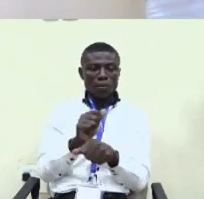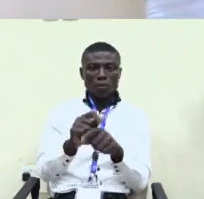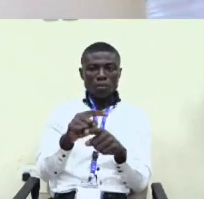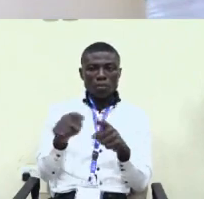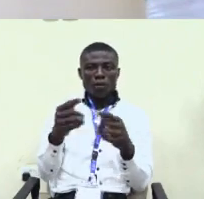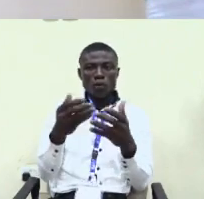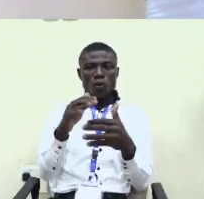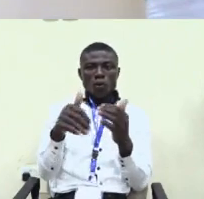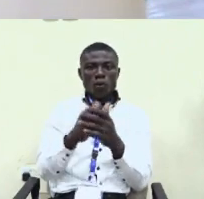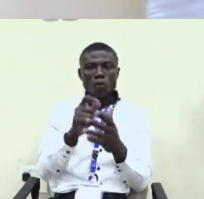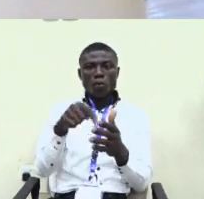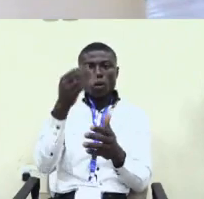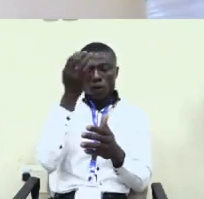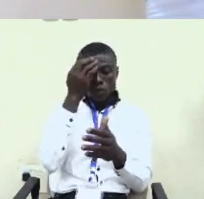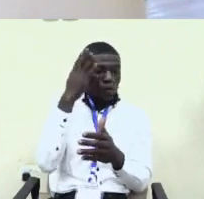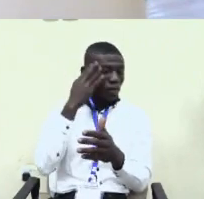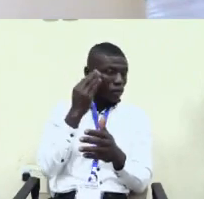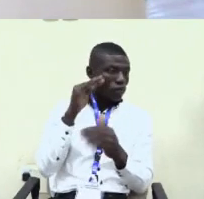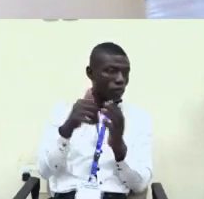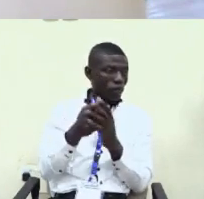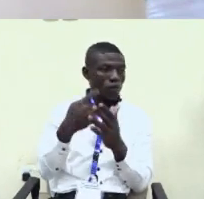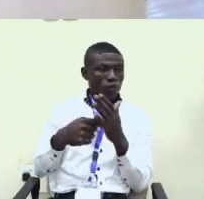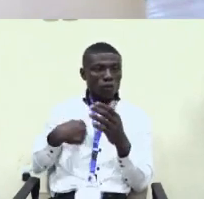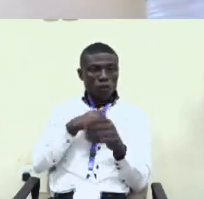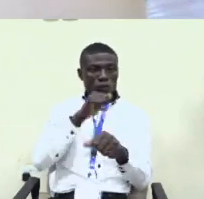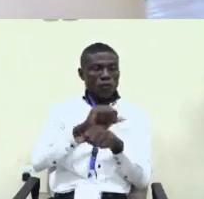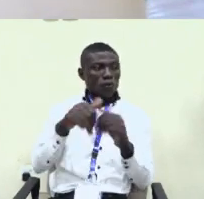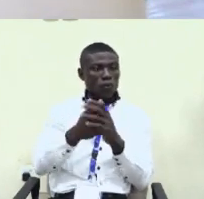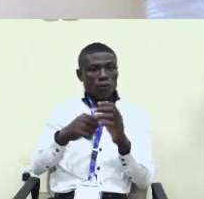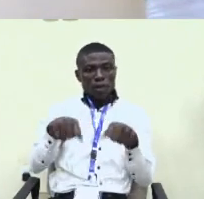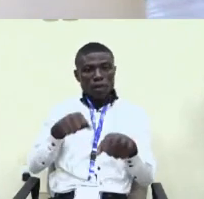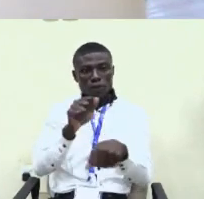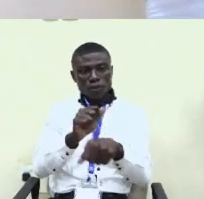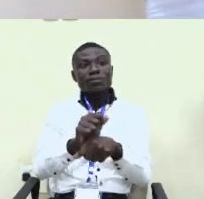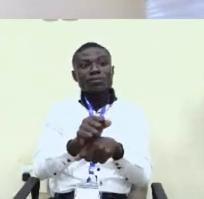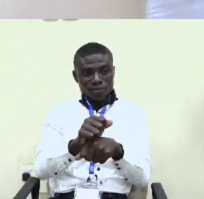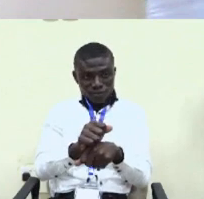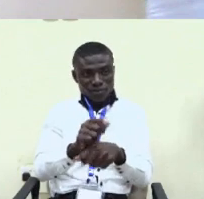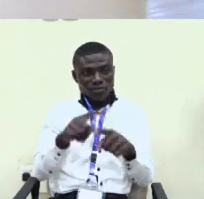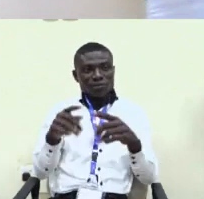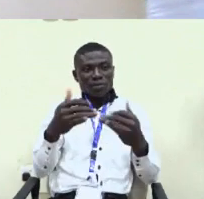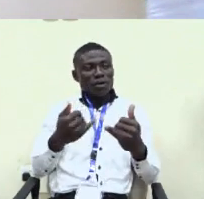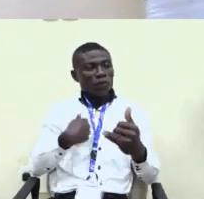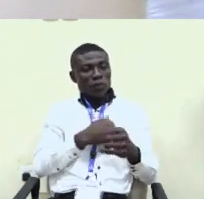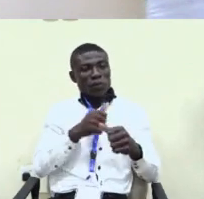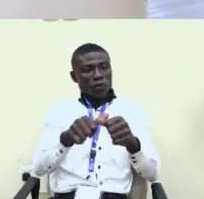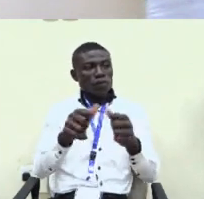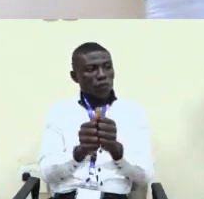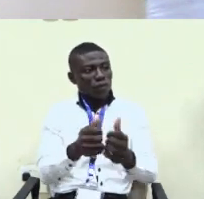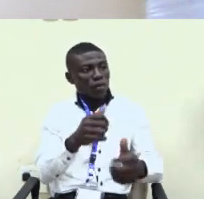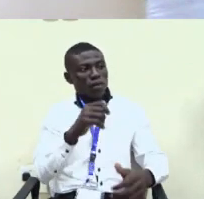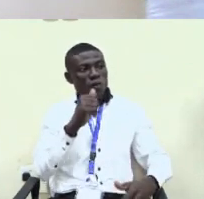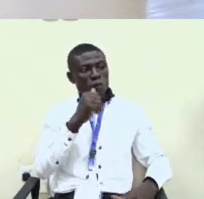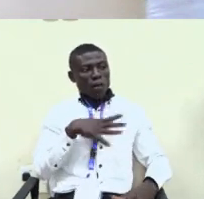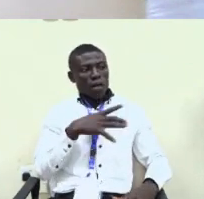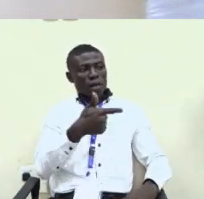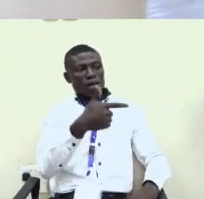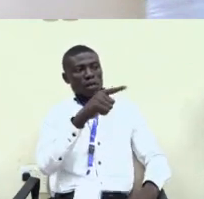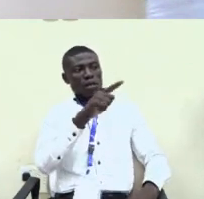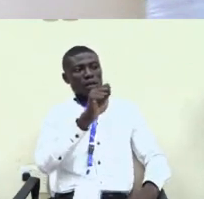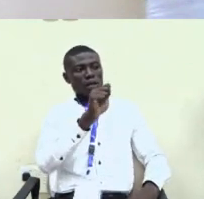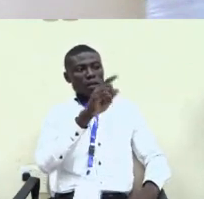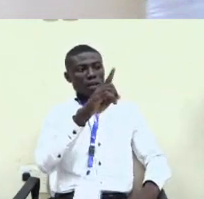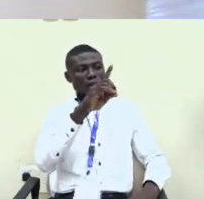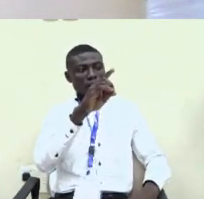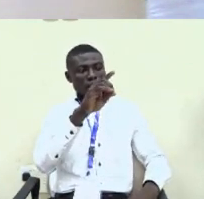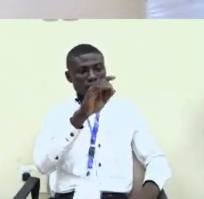know the experiences, what we went through, and the lessons that we are learning. So now we go to Madam Gladys. So you are